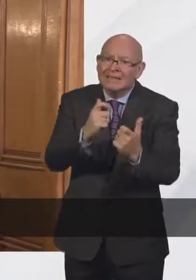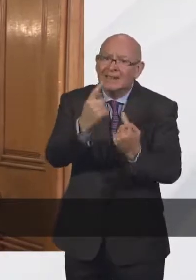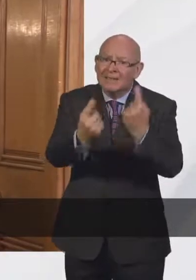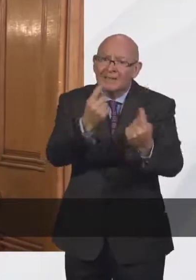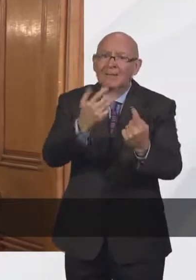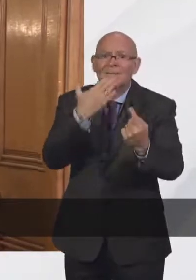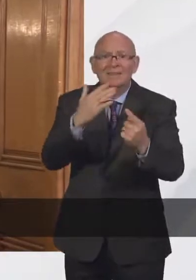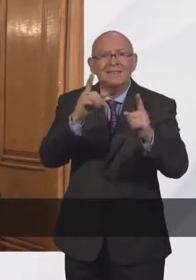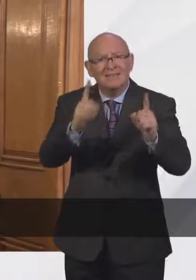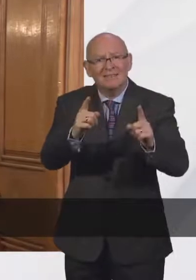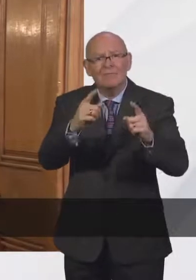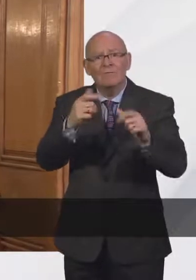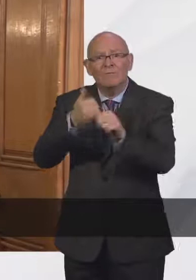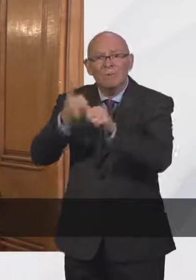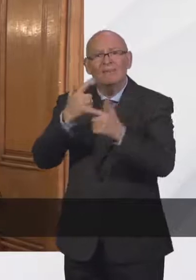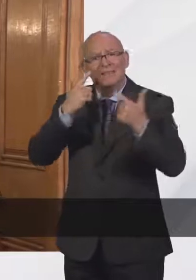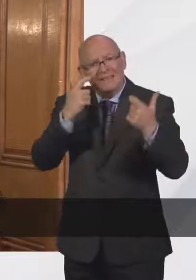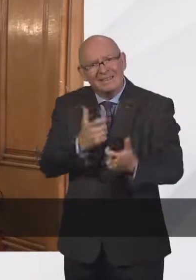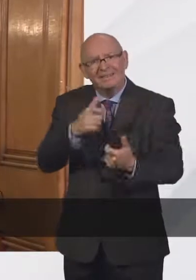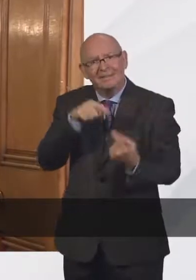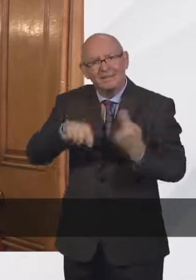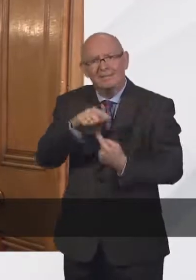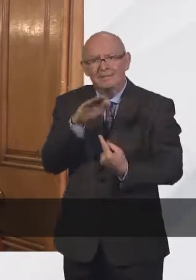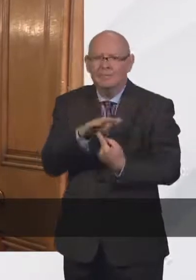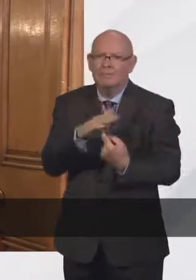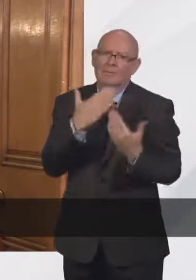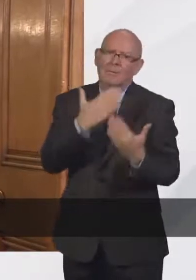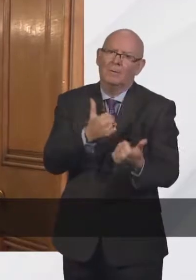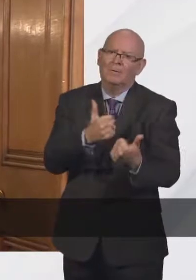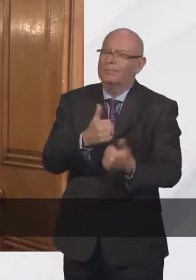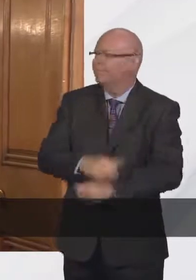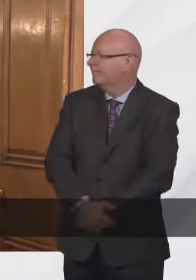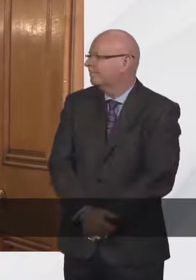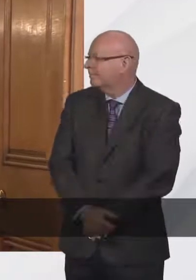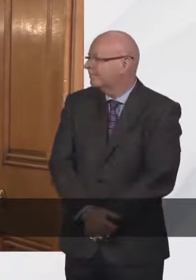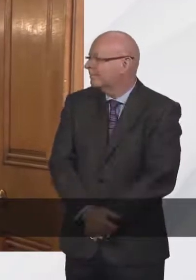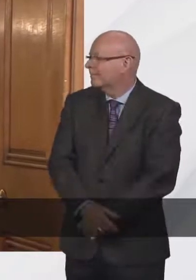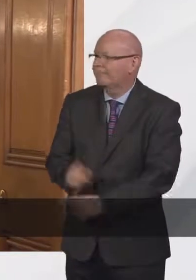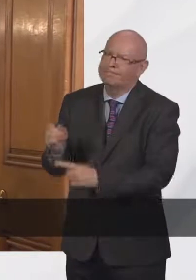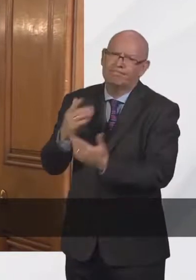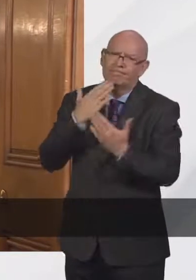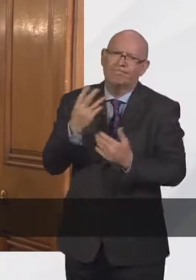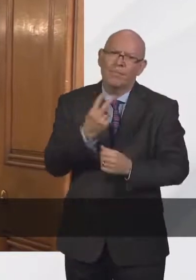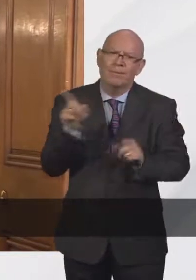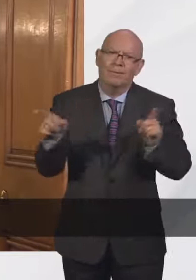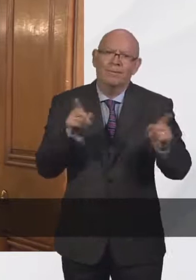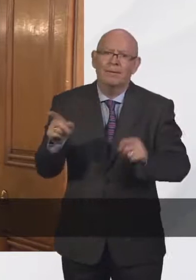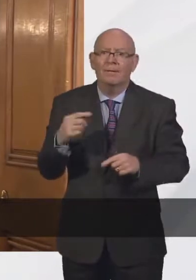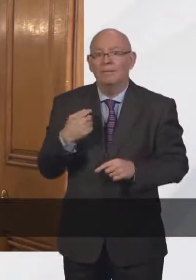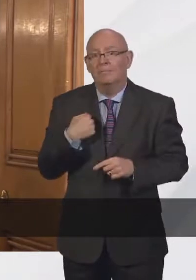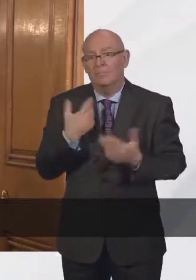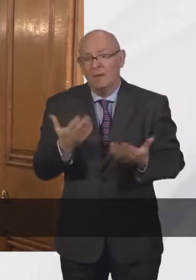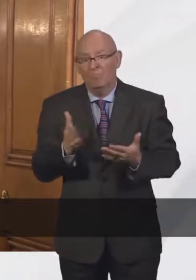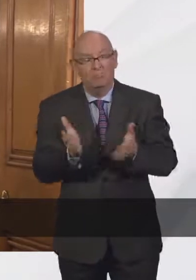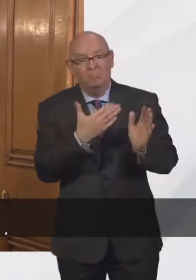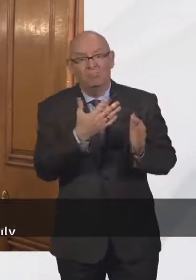go to questions, I should just want to tell everybody that we're going to be winding down, I'm afraid, the rhythm of these press conferences, though I know that they've